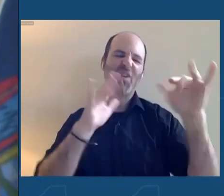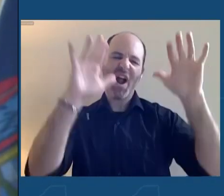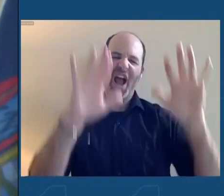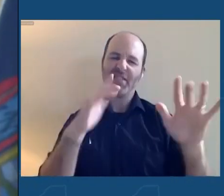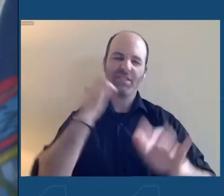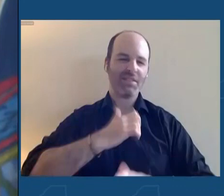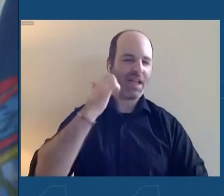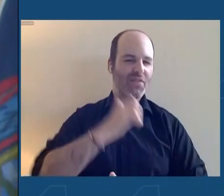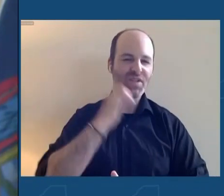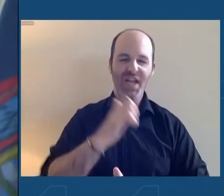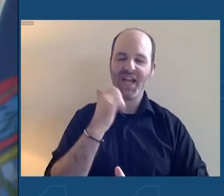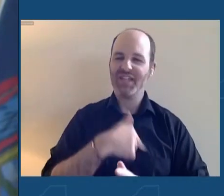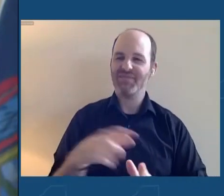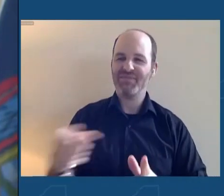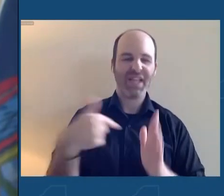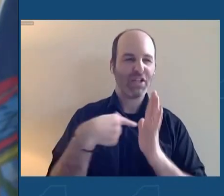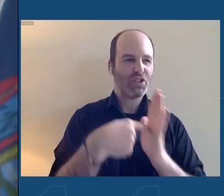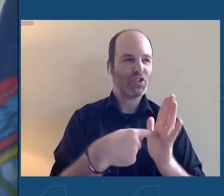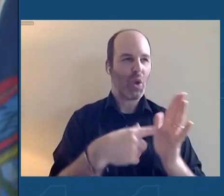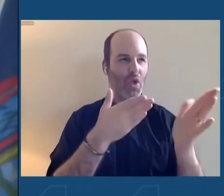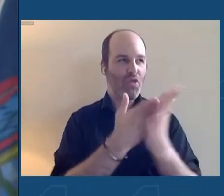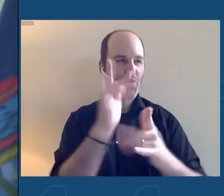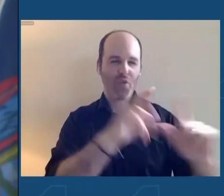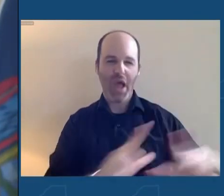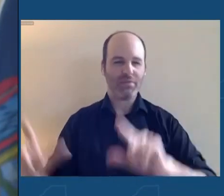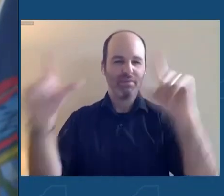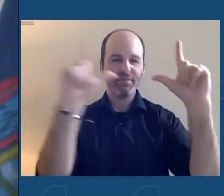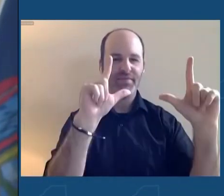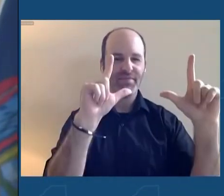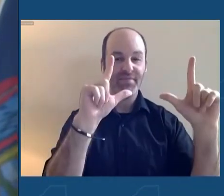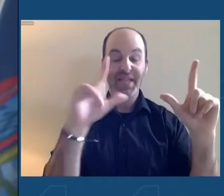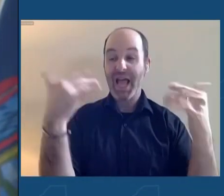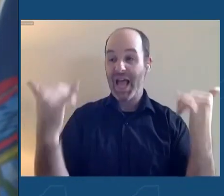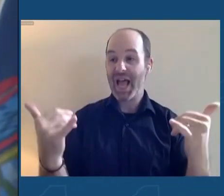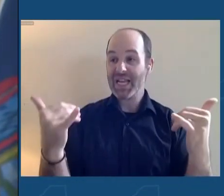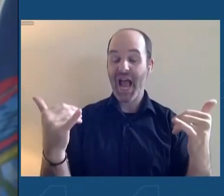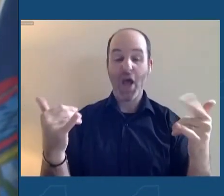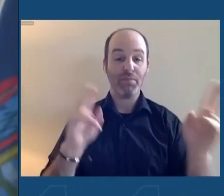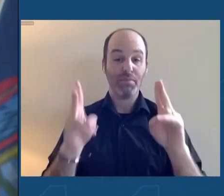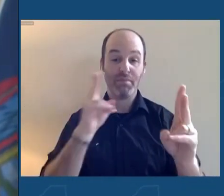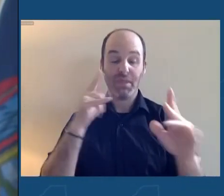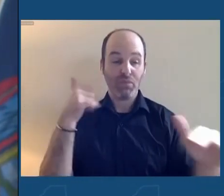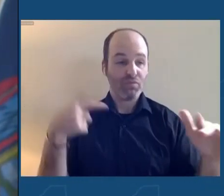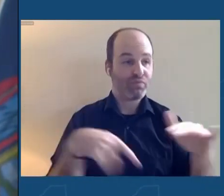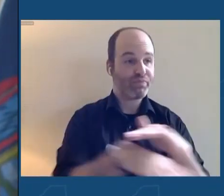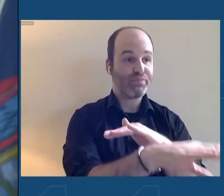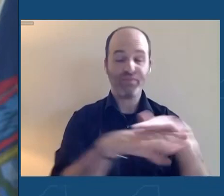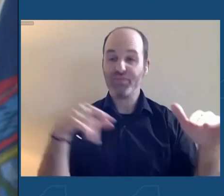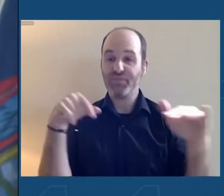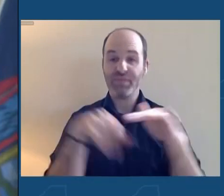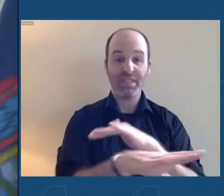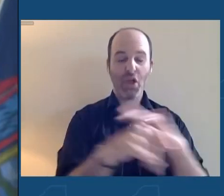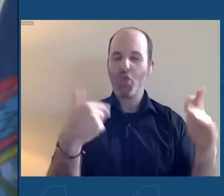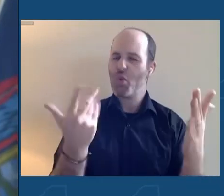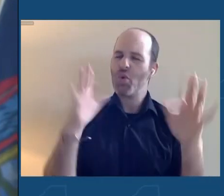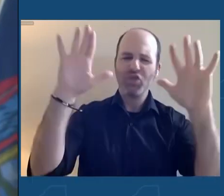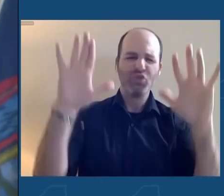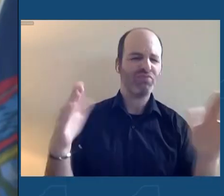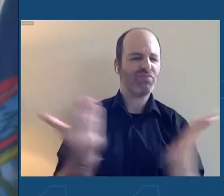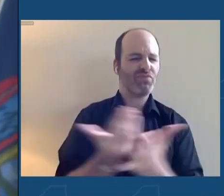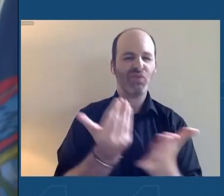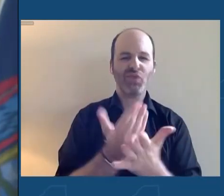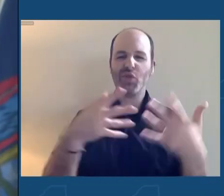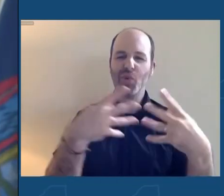prism. And now travelers and visitors will be able to enter our airport through a fabulous new gateway that will reflect